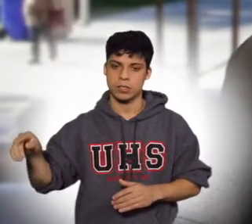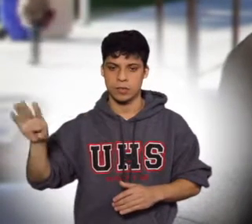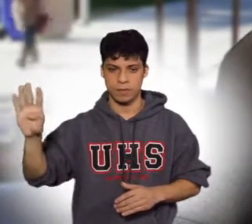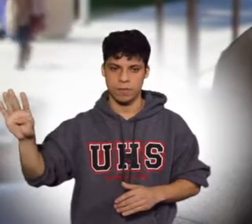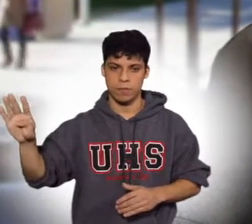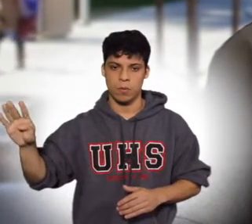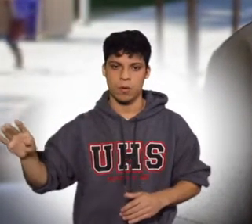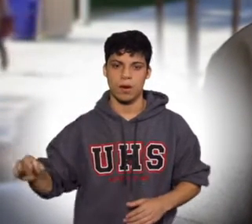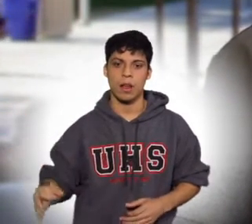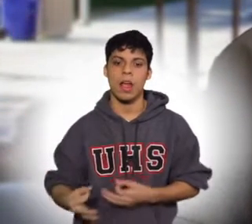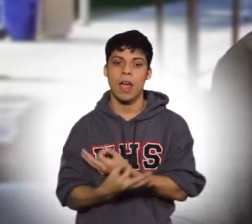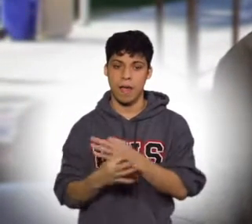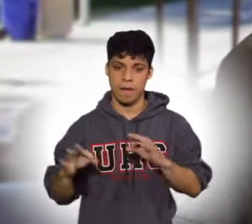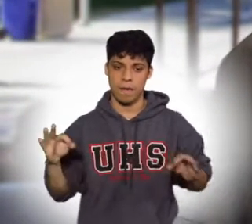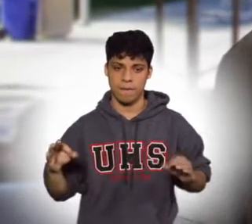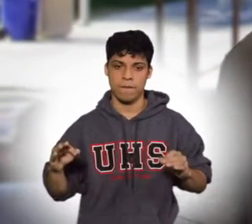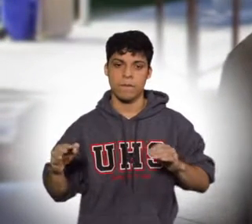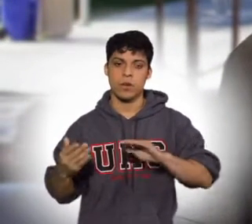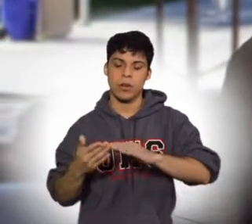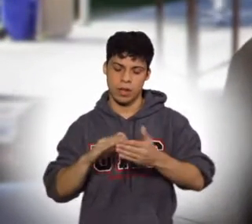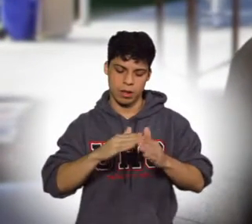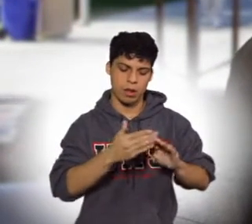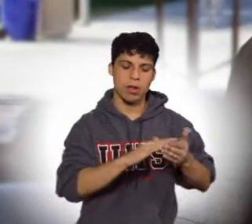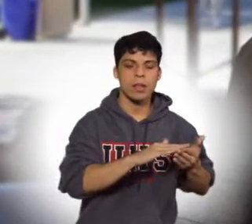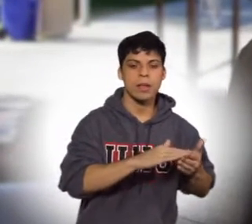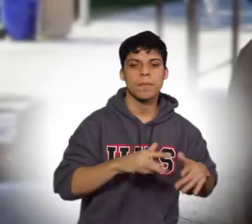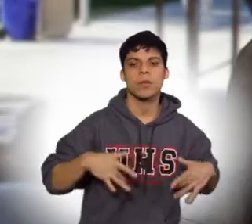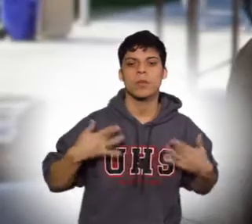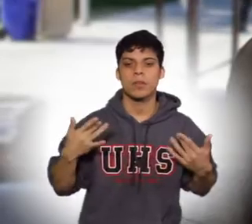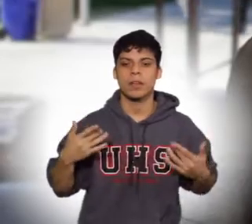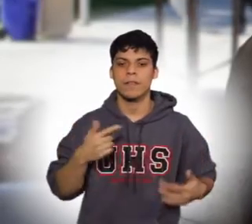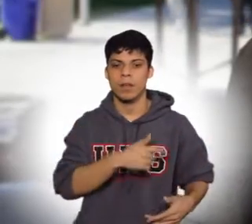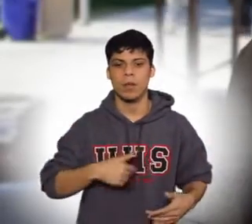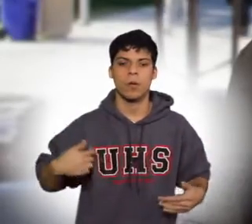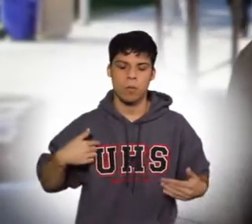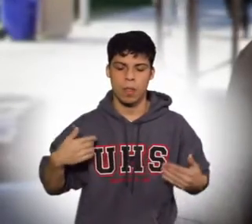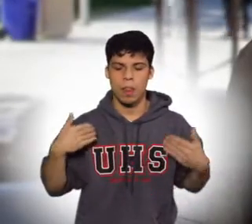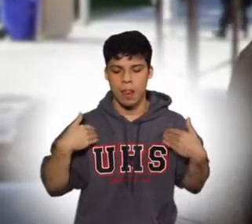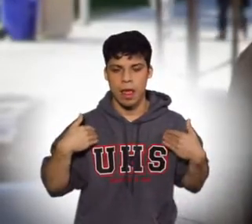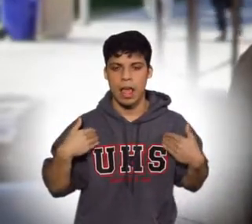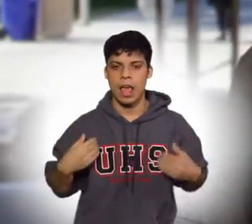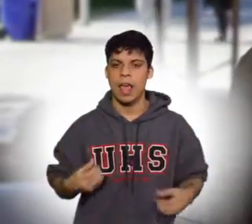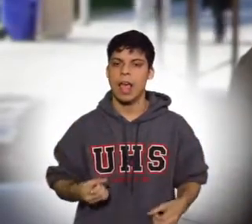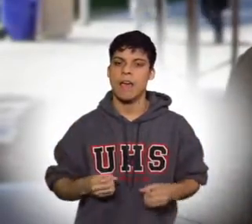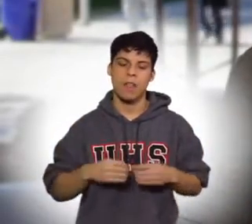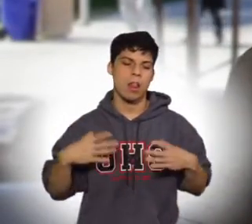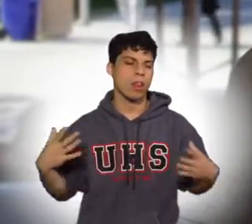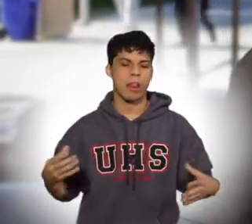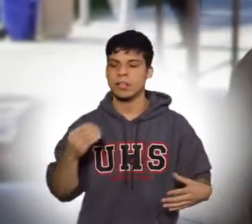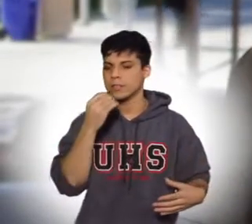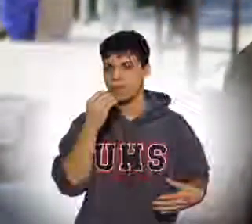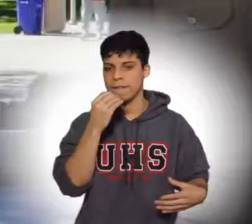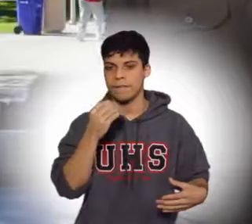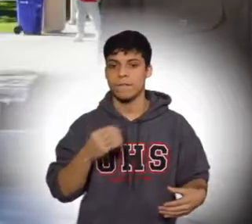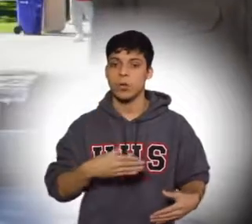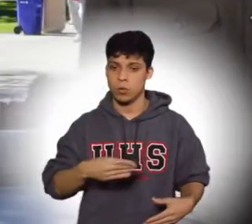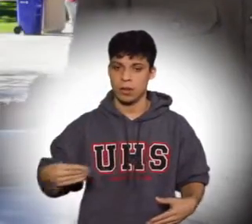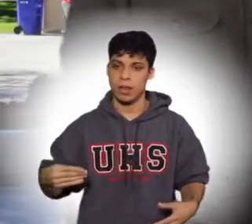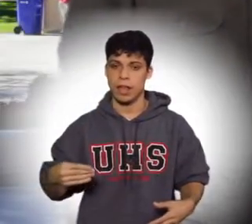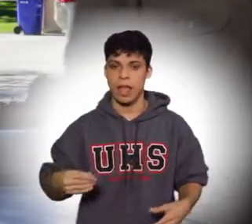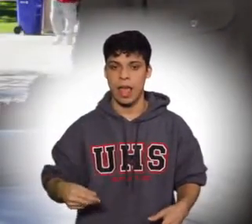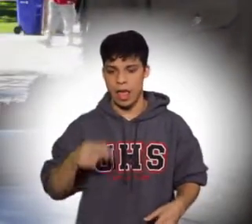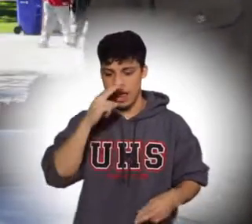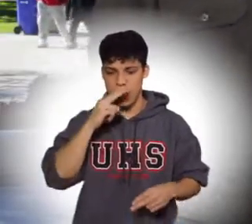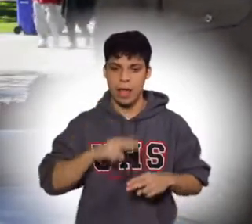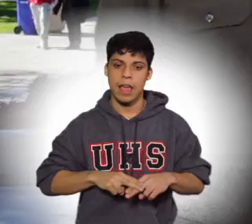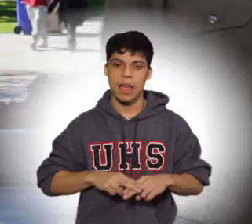4 p.m. This free community event will include food, face painting, photo booth, and lots of fun games for the community. Well, I've already put